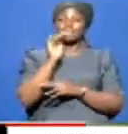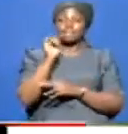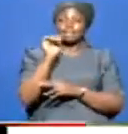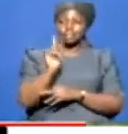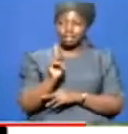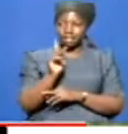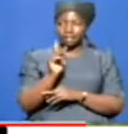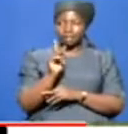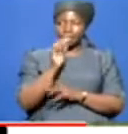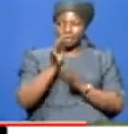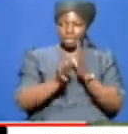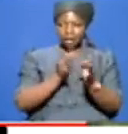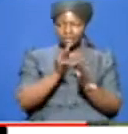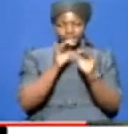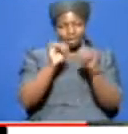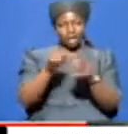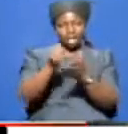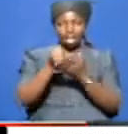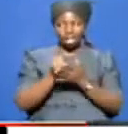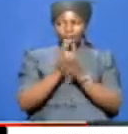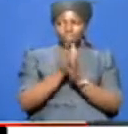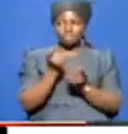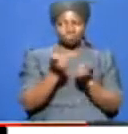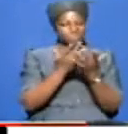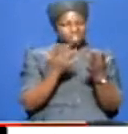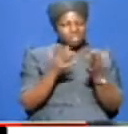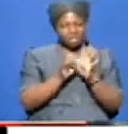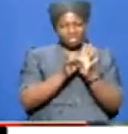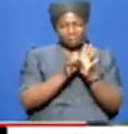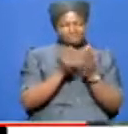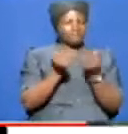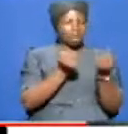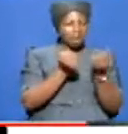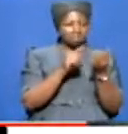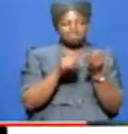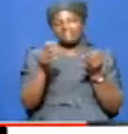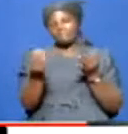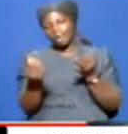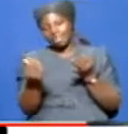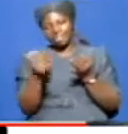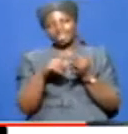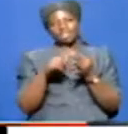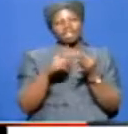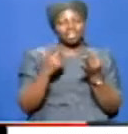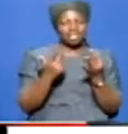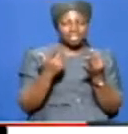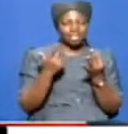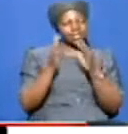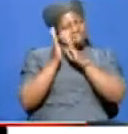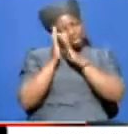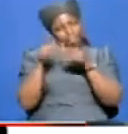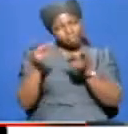wange tusaidia na kitu kidogo, tuseme gari ama pesa ama accommodation